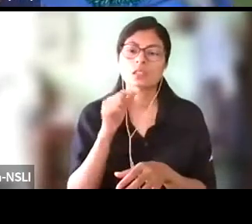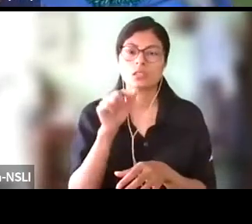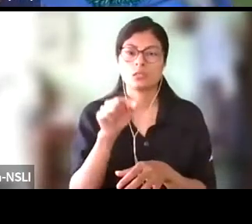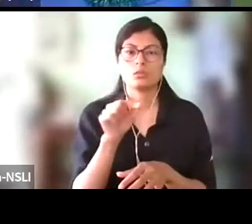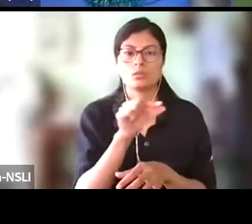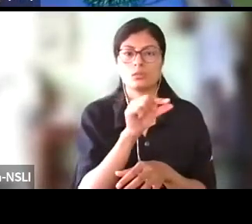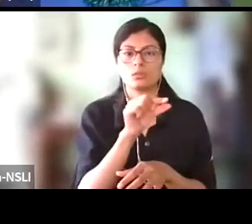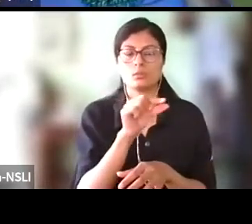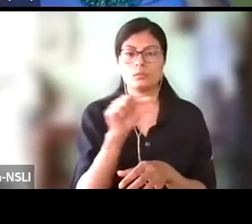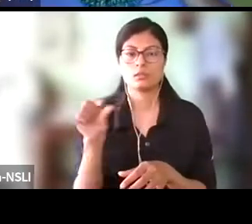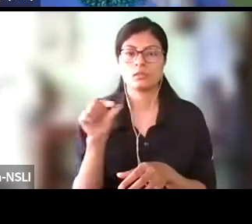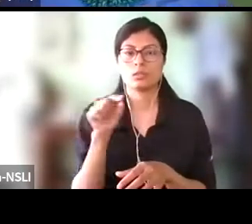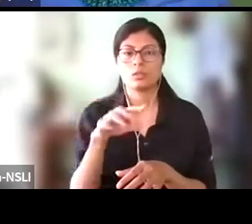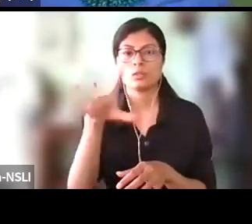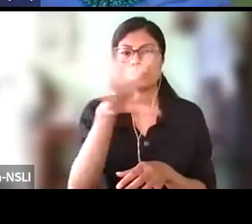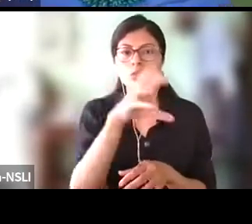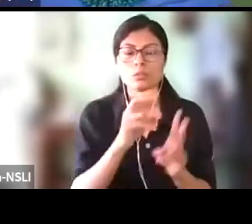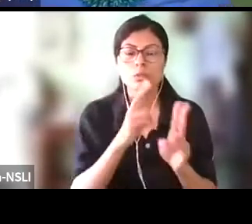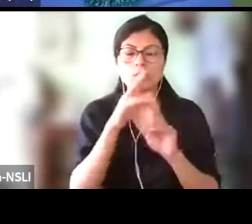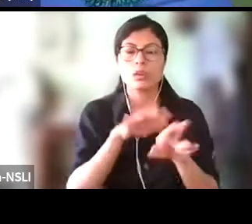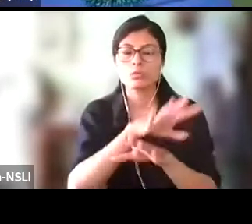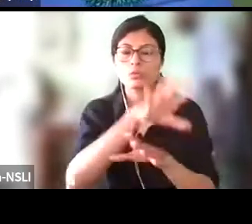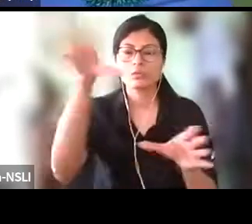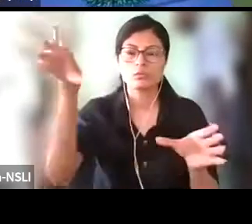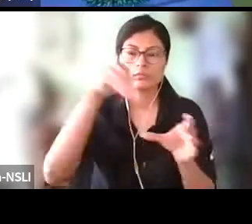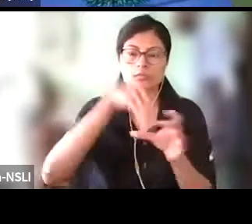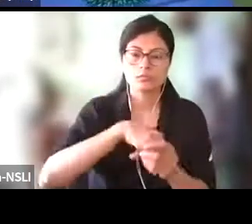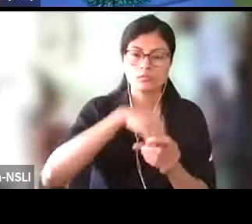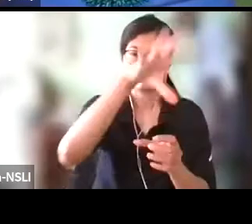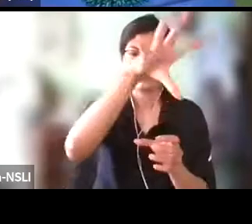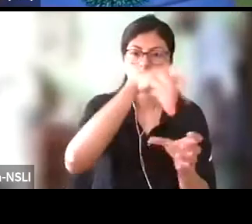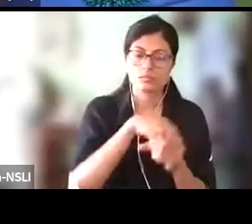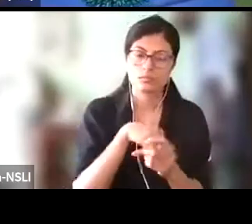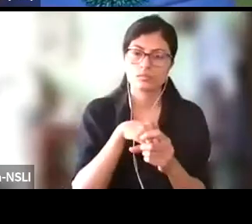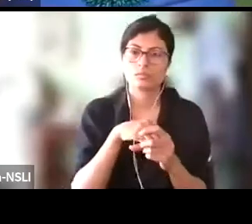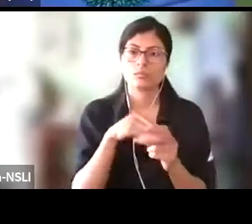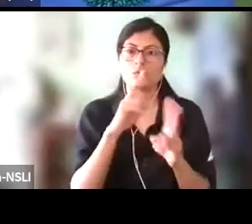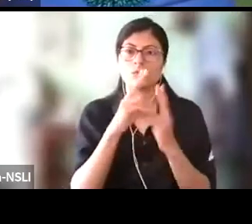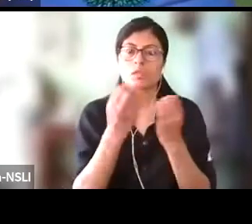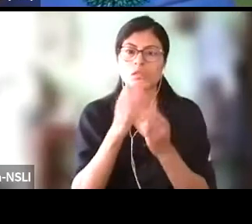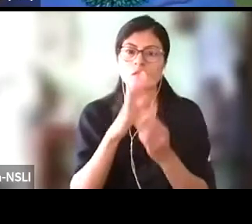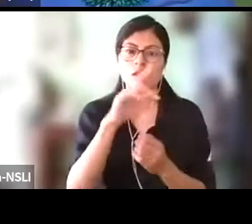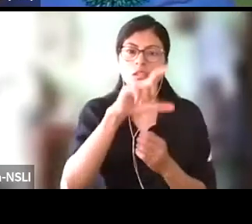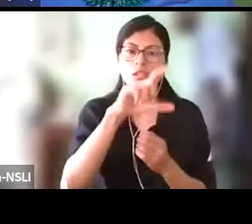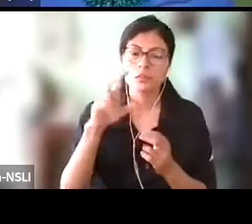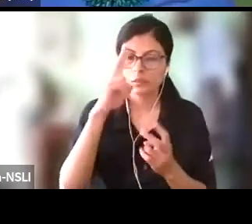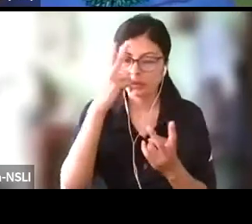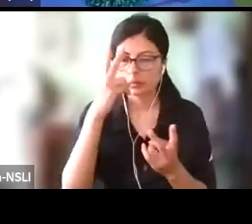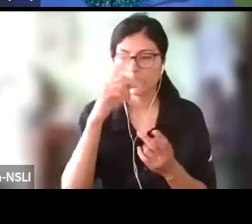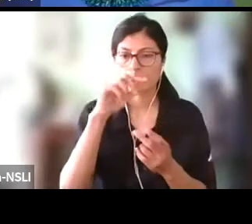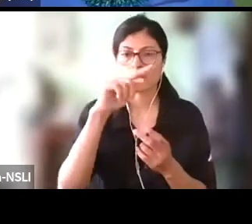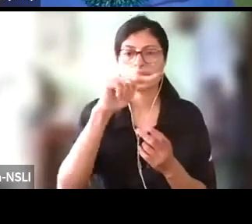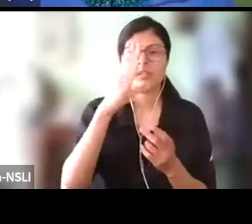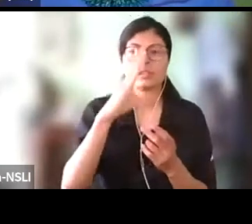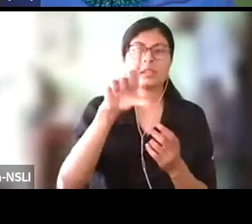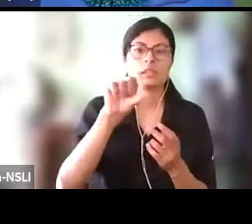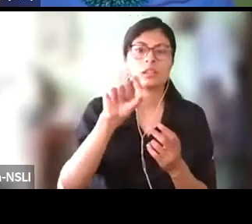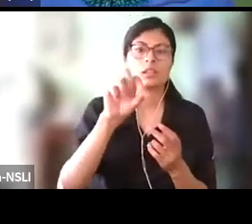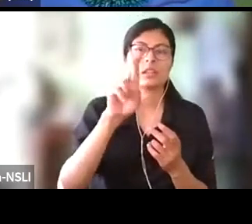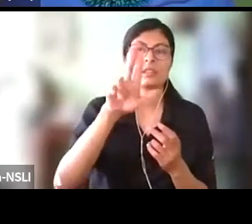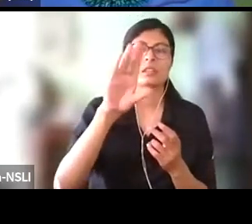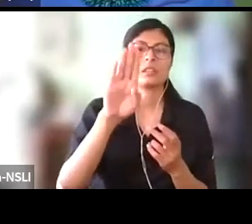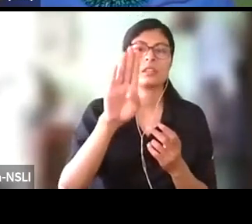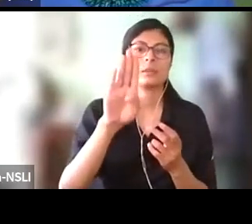different spaces, you'll hear about what's happening in the Caribbean. You may hear what's happening in different regions of Africa. You may hear about what's happening in Latin